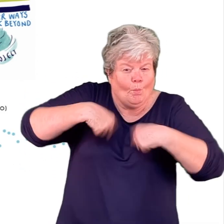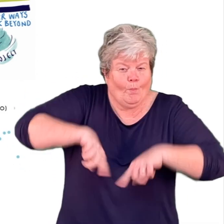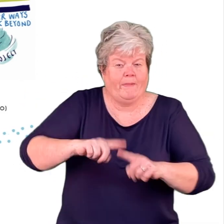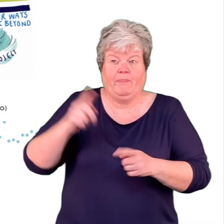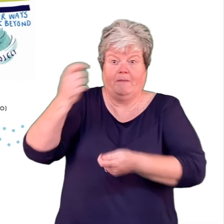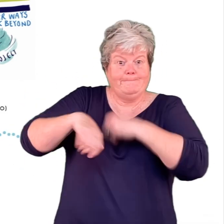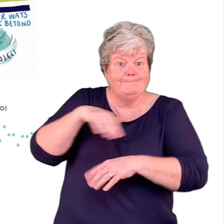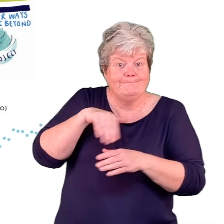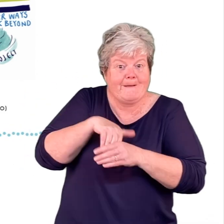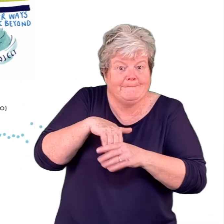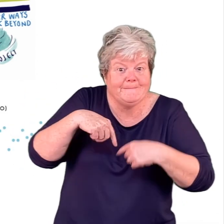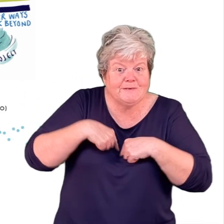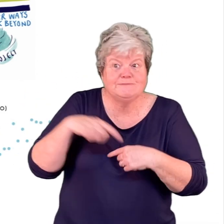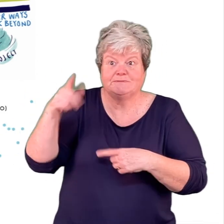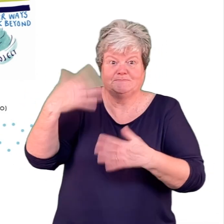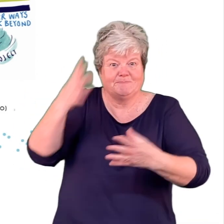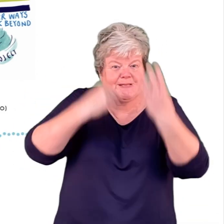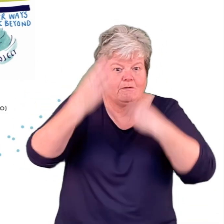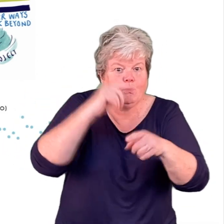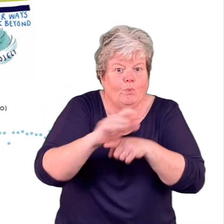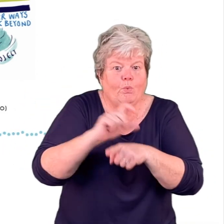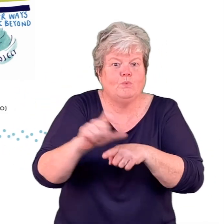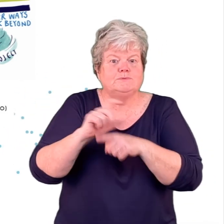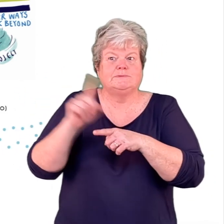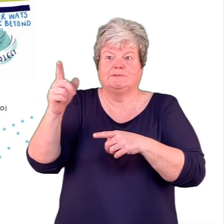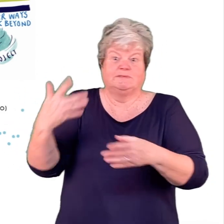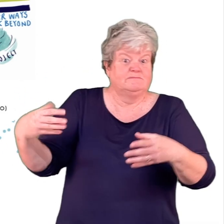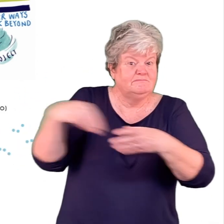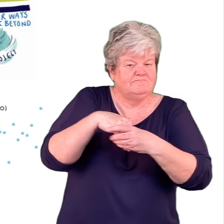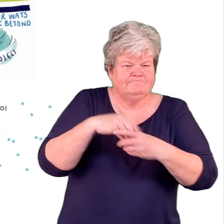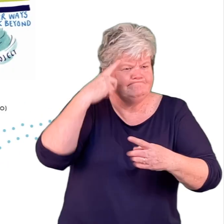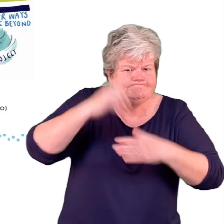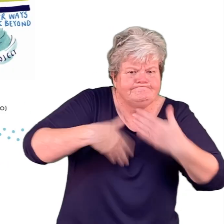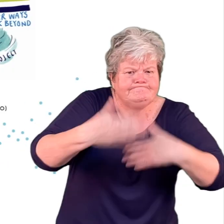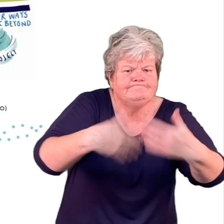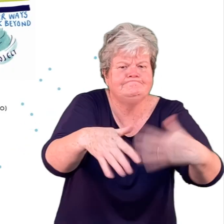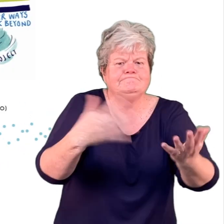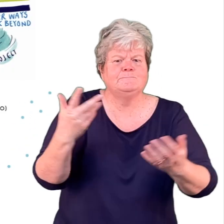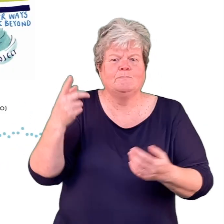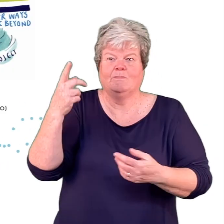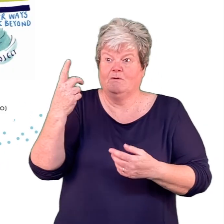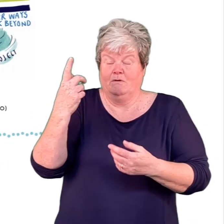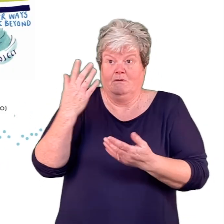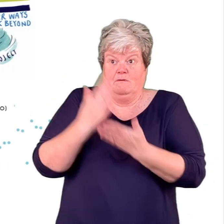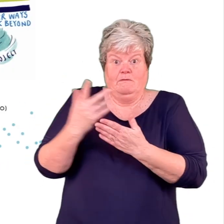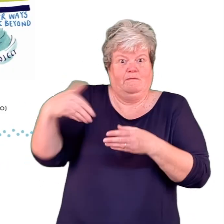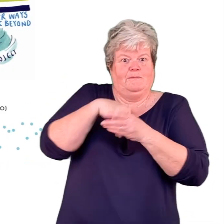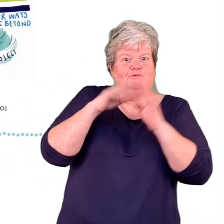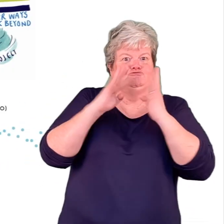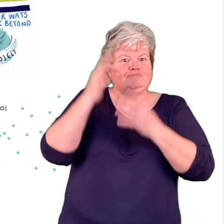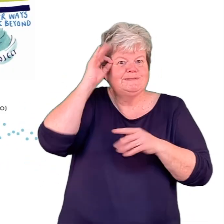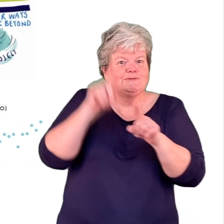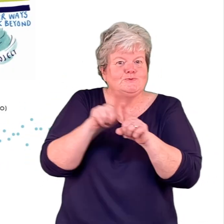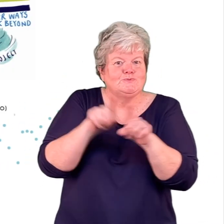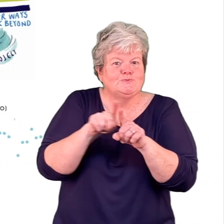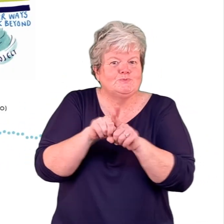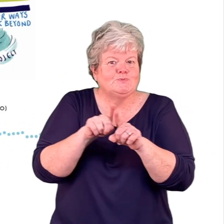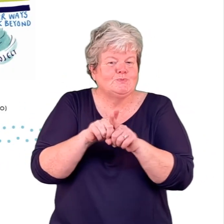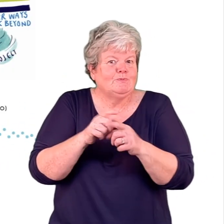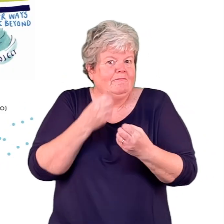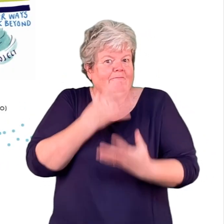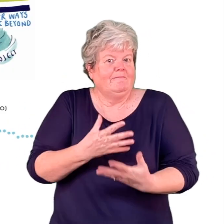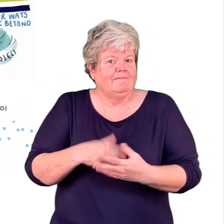themselves thoroughly with us. They've become members, they've done courses, they've done groups off their own bat because they're interested. It's actually how